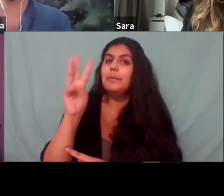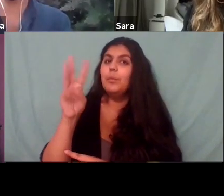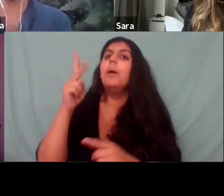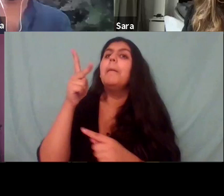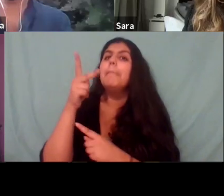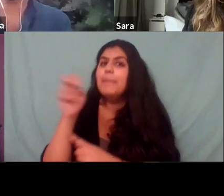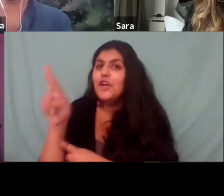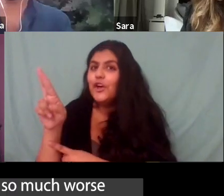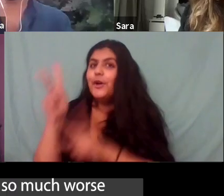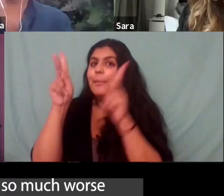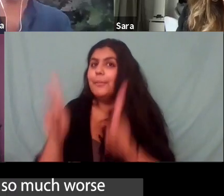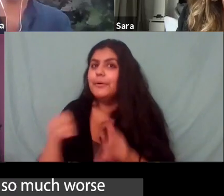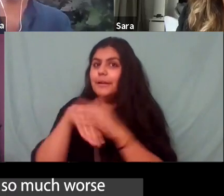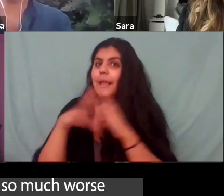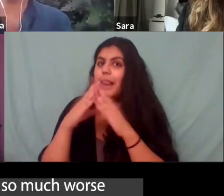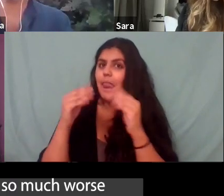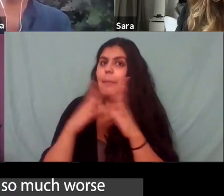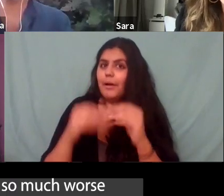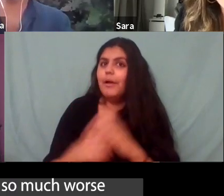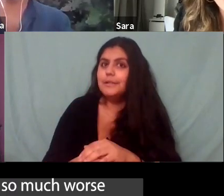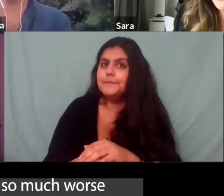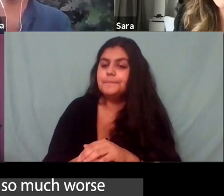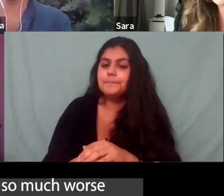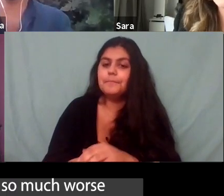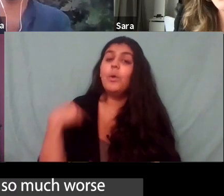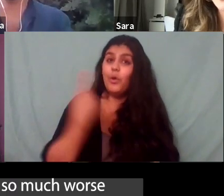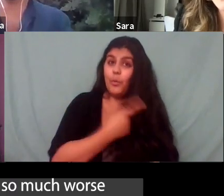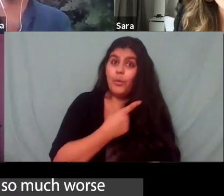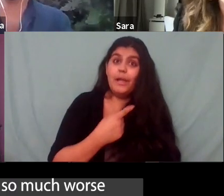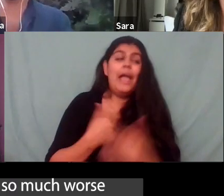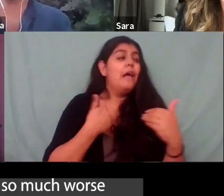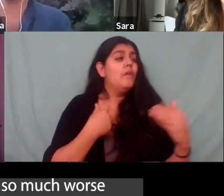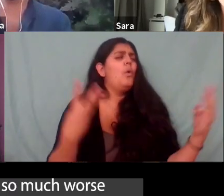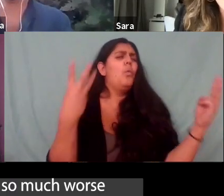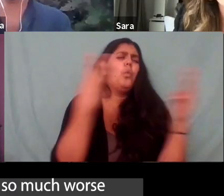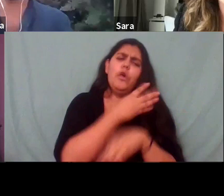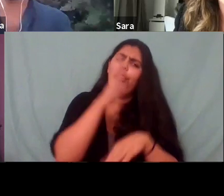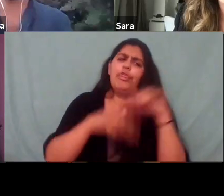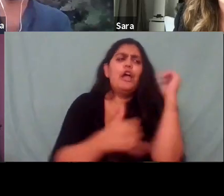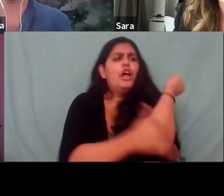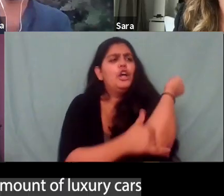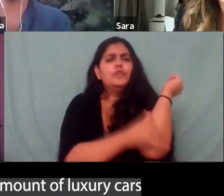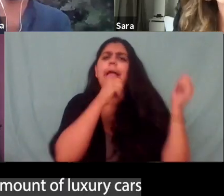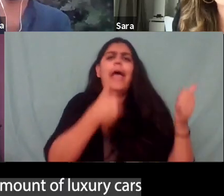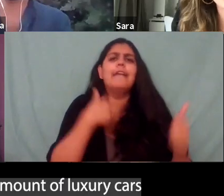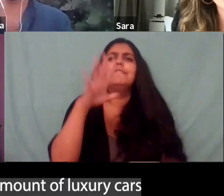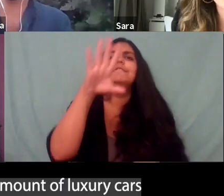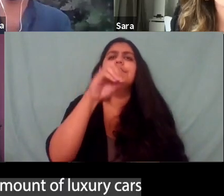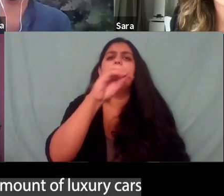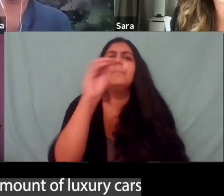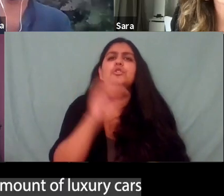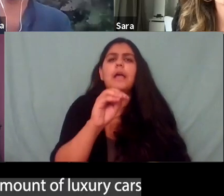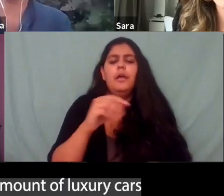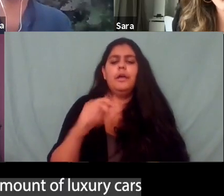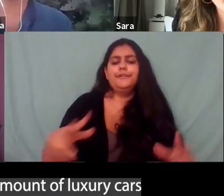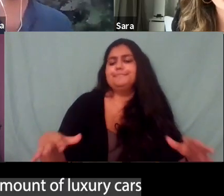Lebanon. We are doing so much worse than so many countries who don't have 50% of the